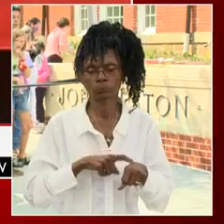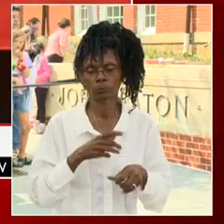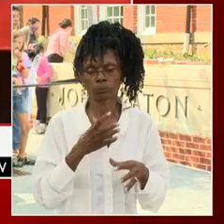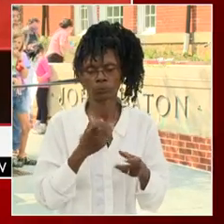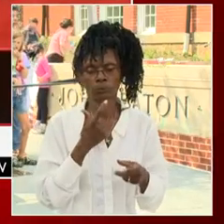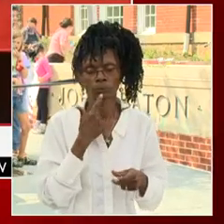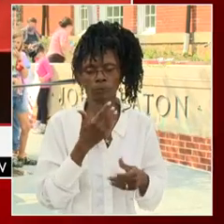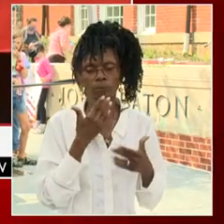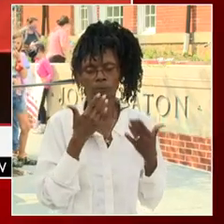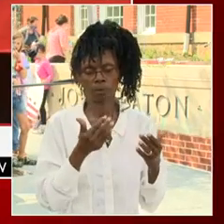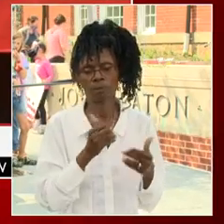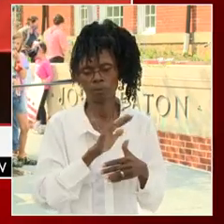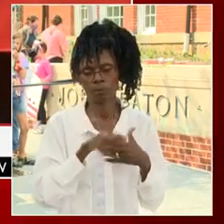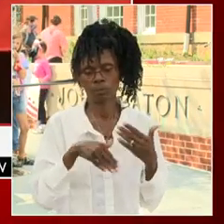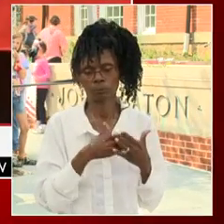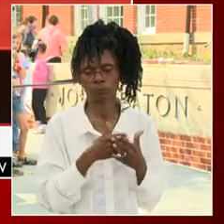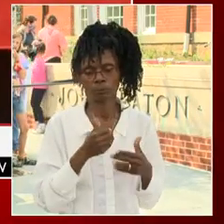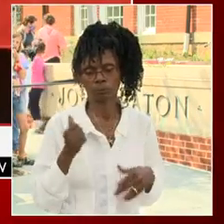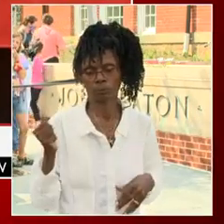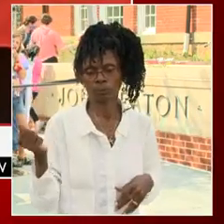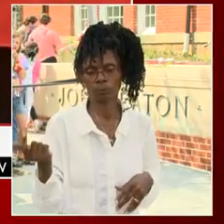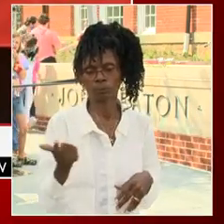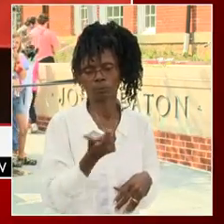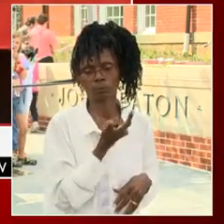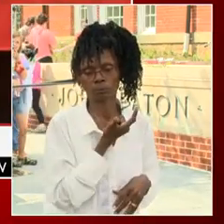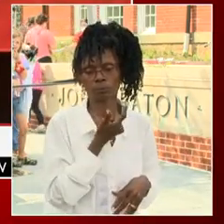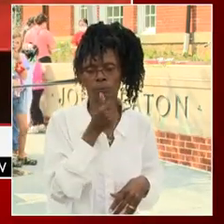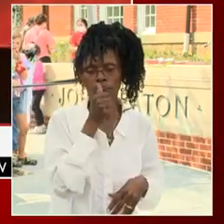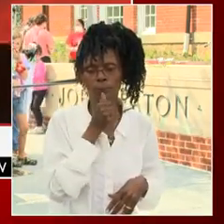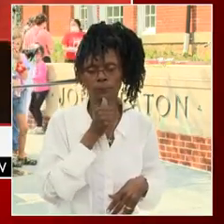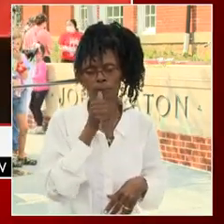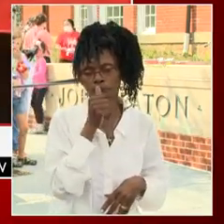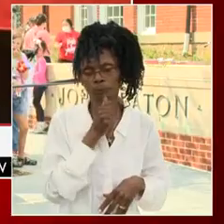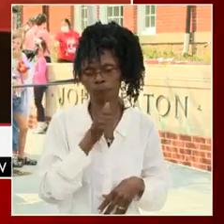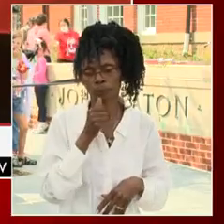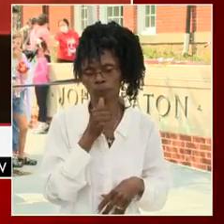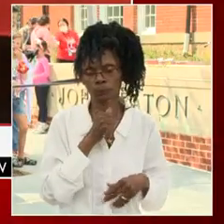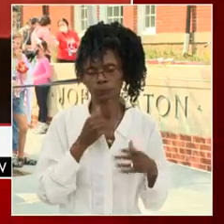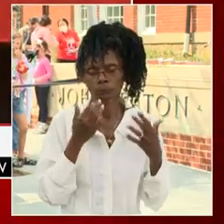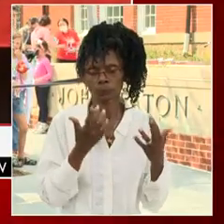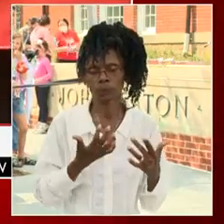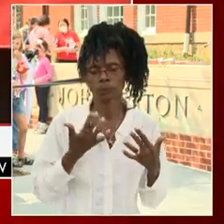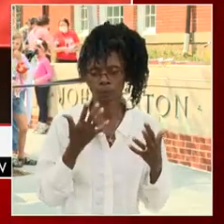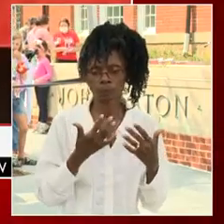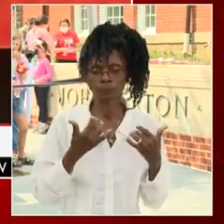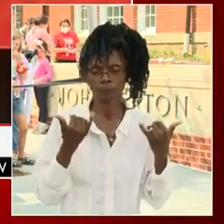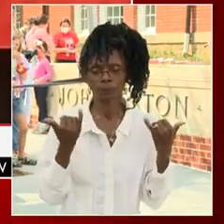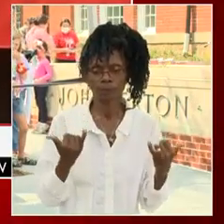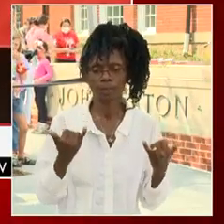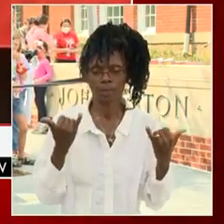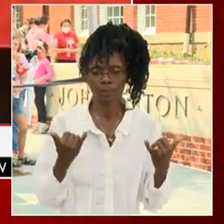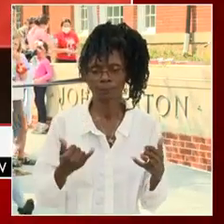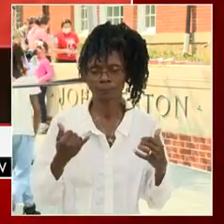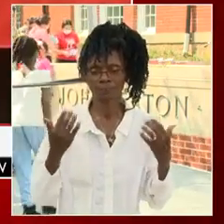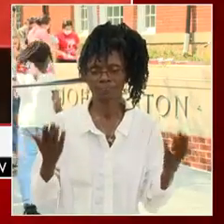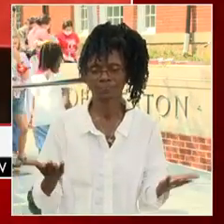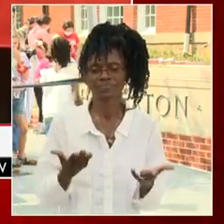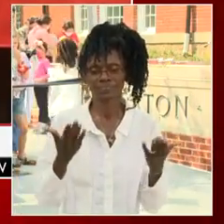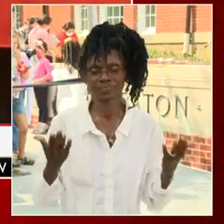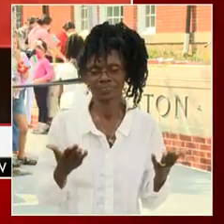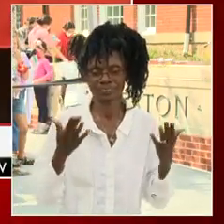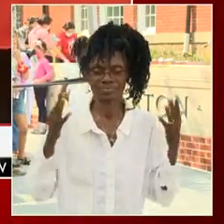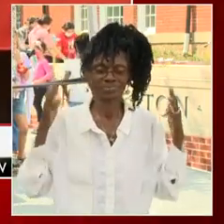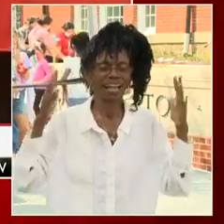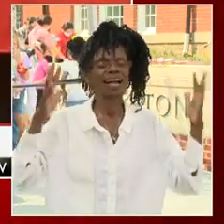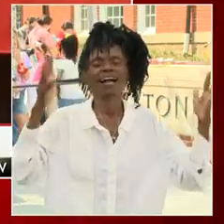two have been patient and awaiting this day, and now it's here, So, yay for us. Thank you.